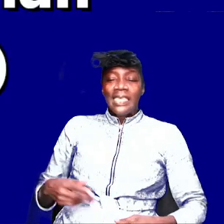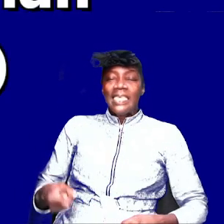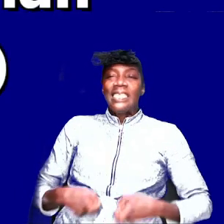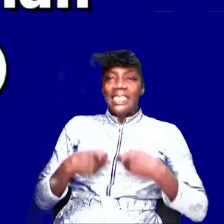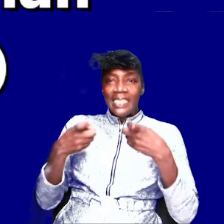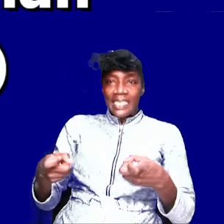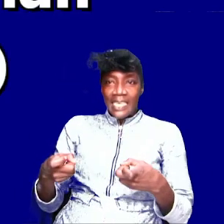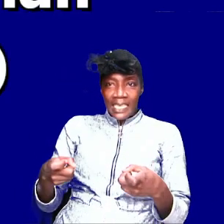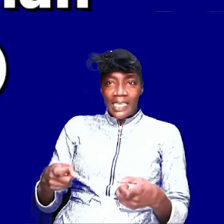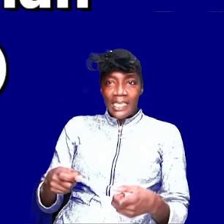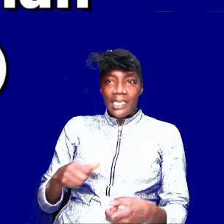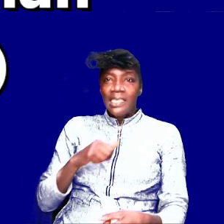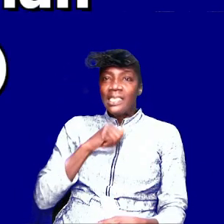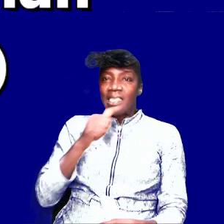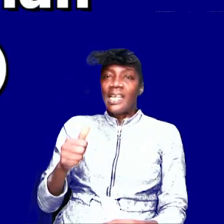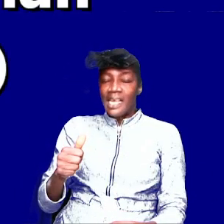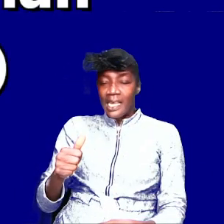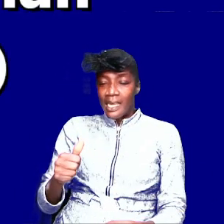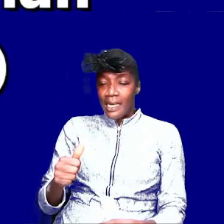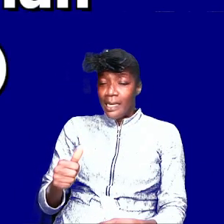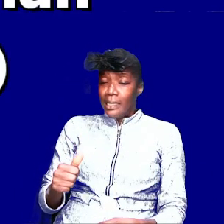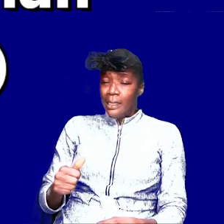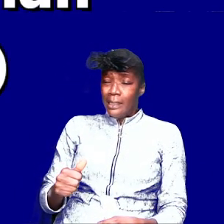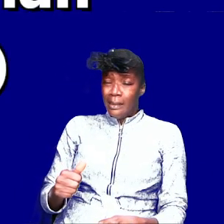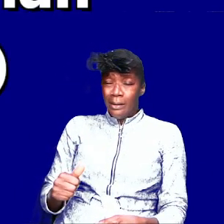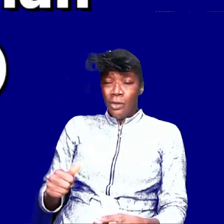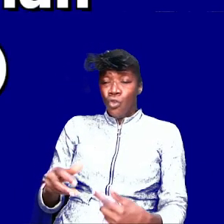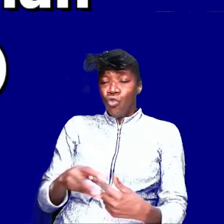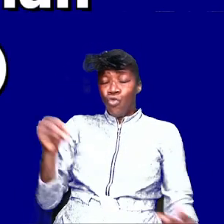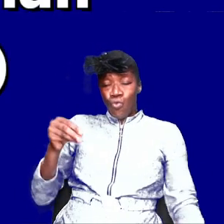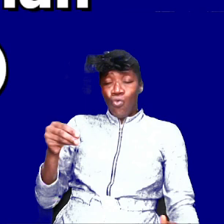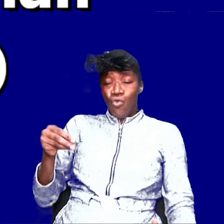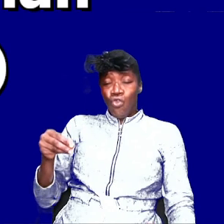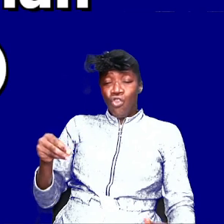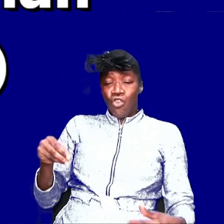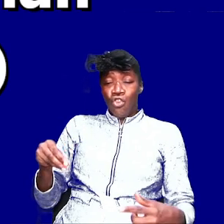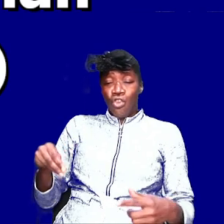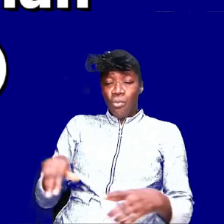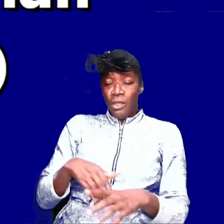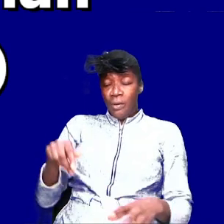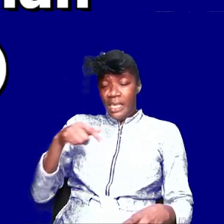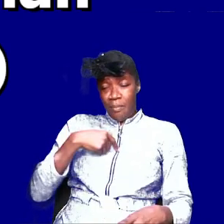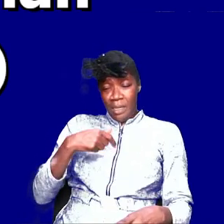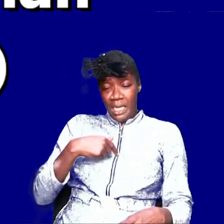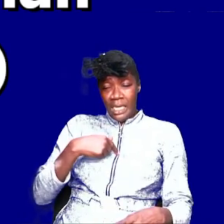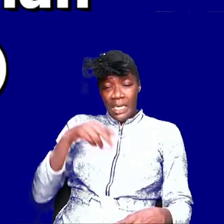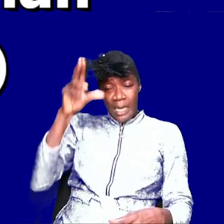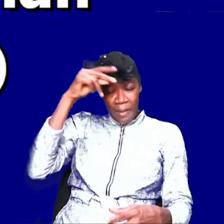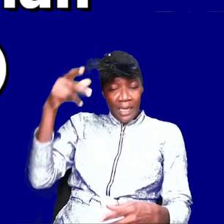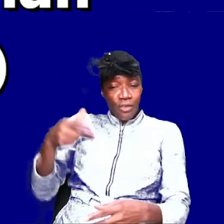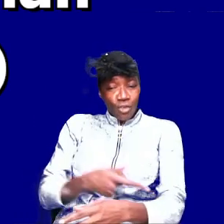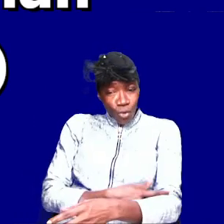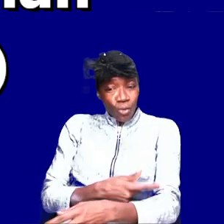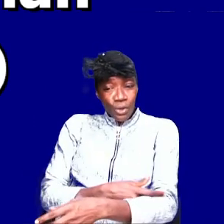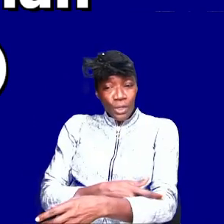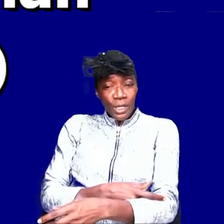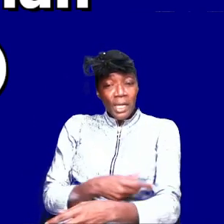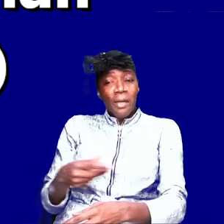And Saul said, cast lot between me and Jonathan, my son. And Jonathan was taken.